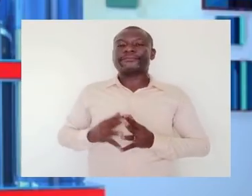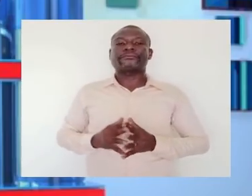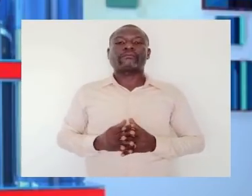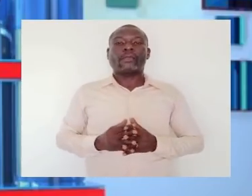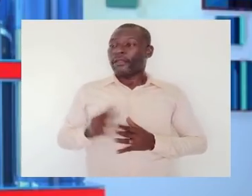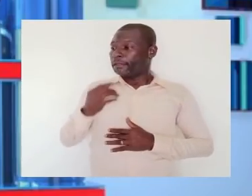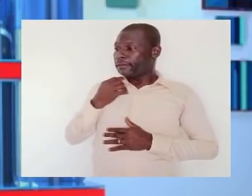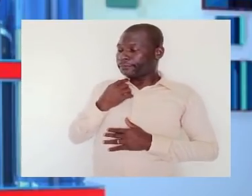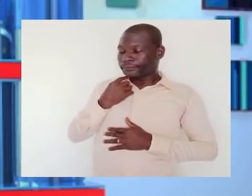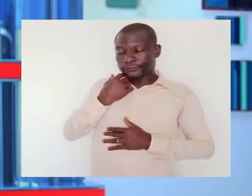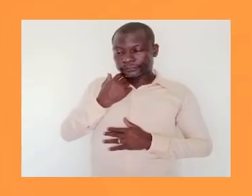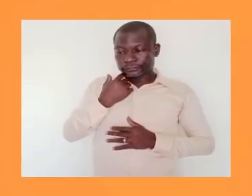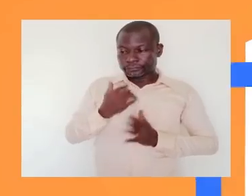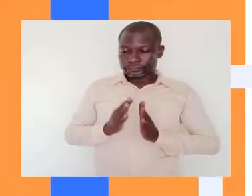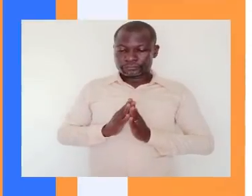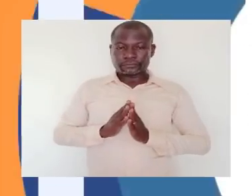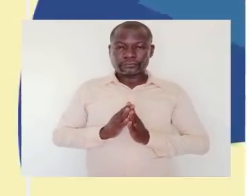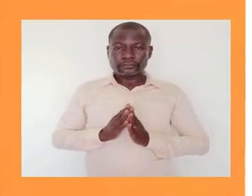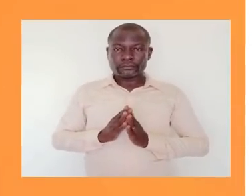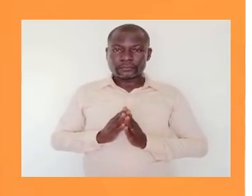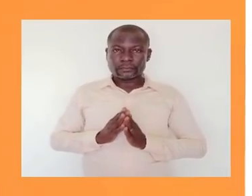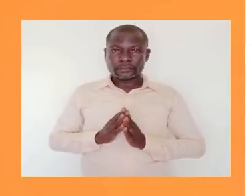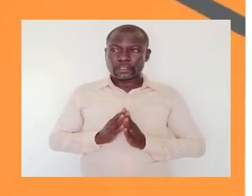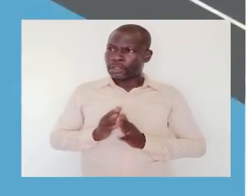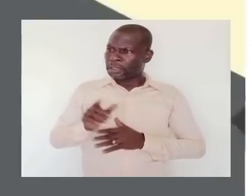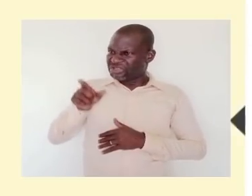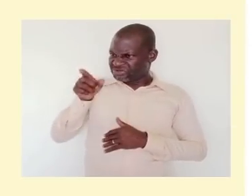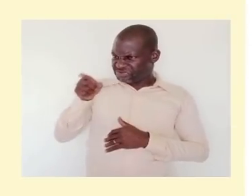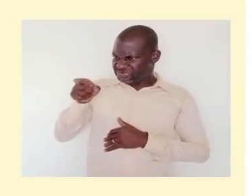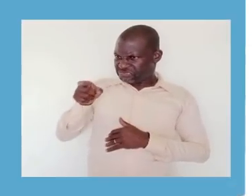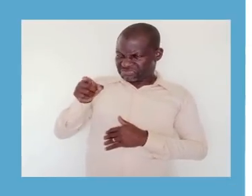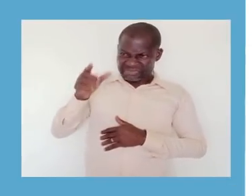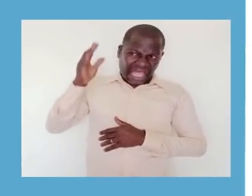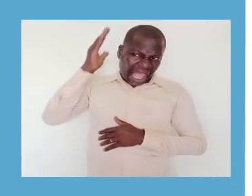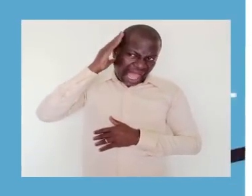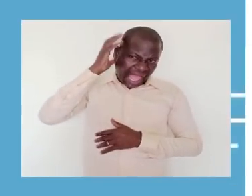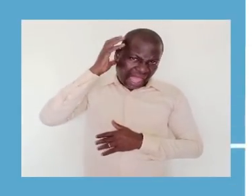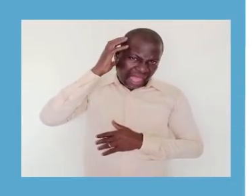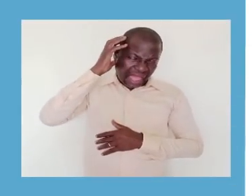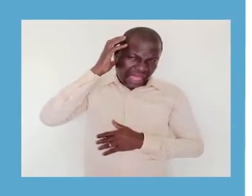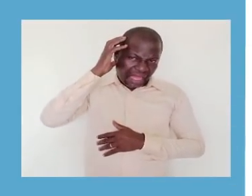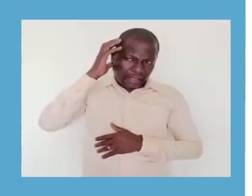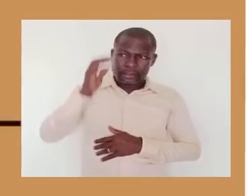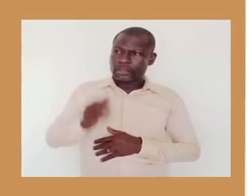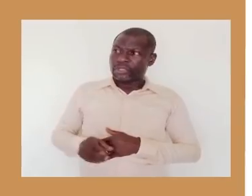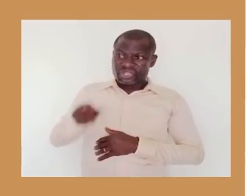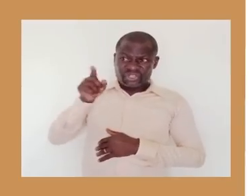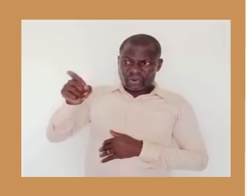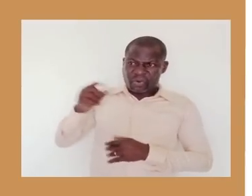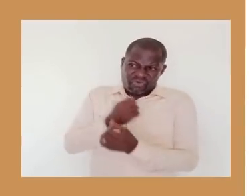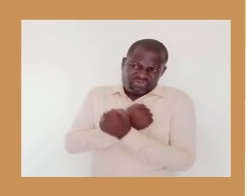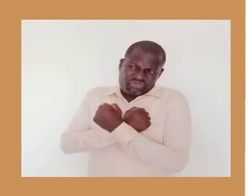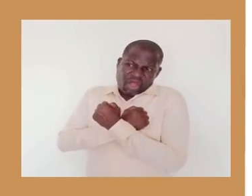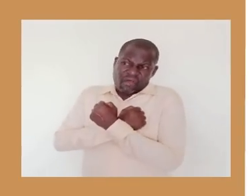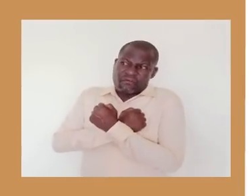nie wase you have heard that it was said, you